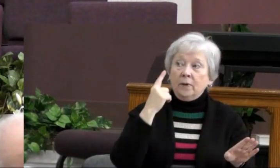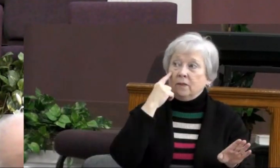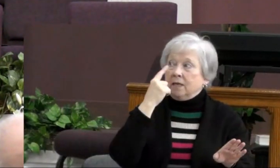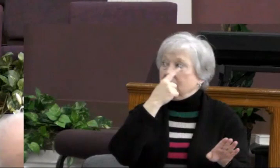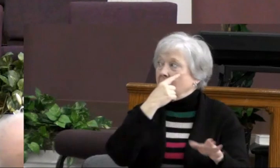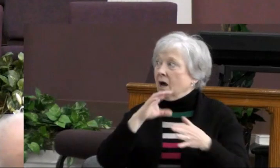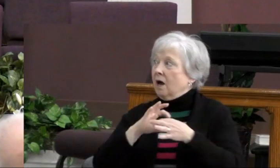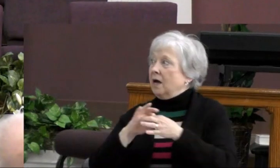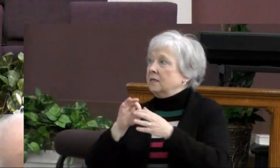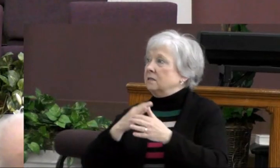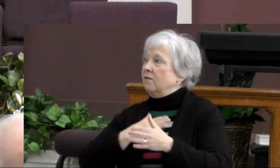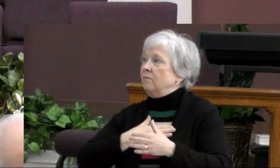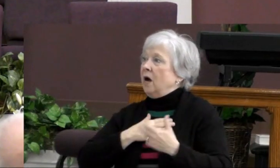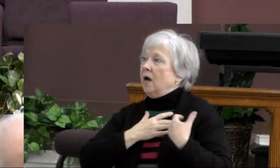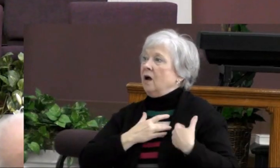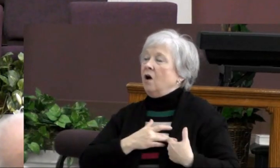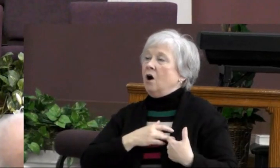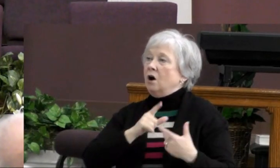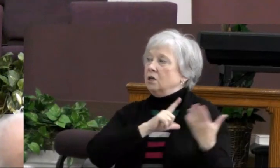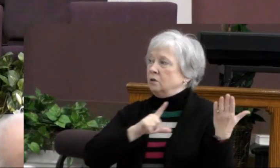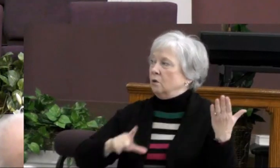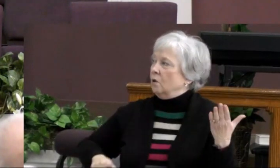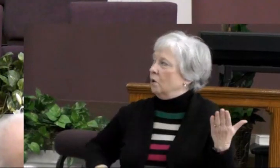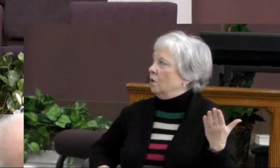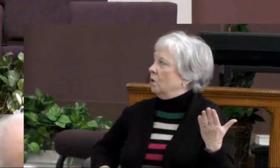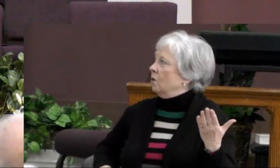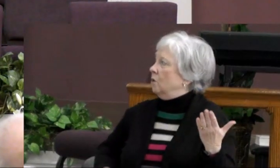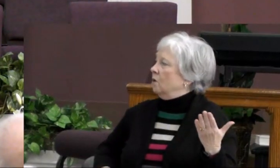you. Open the eyes of my heart,